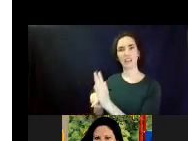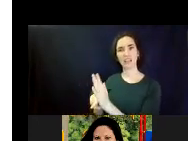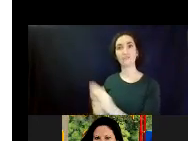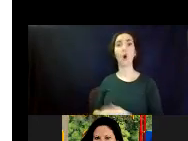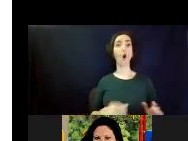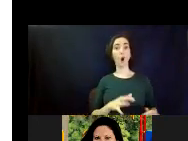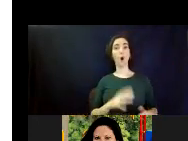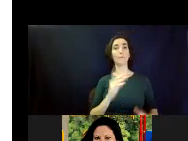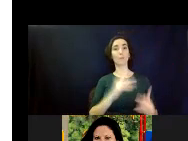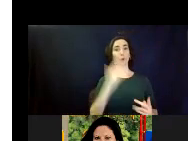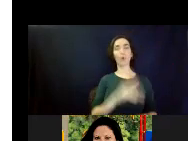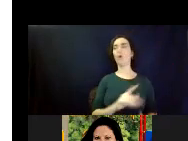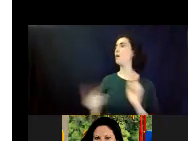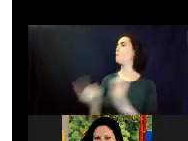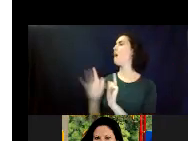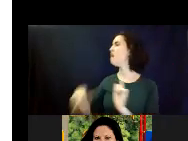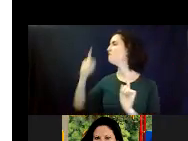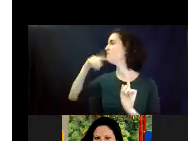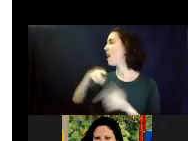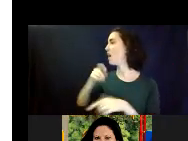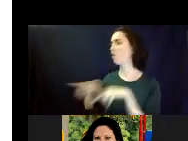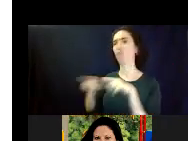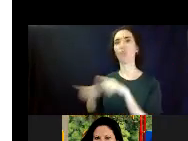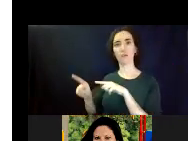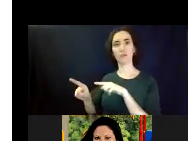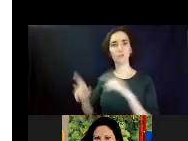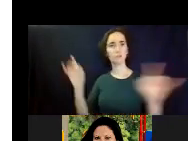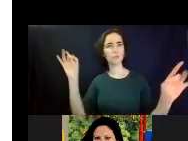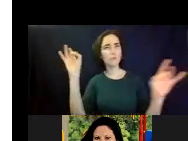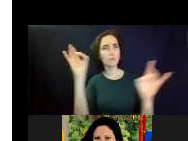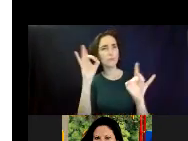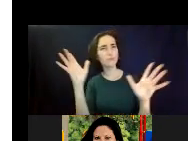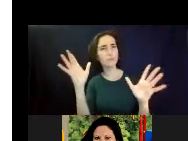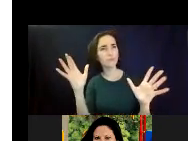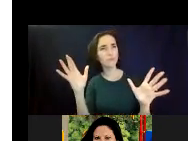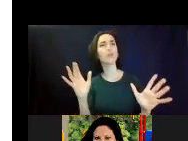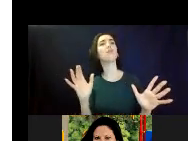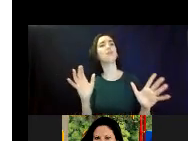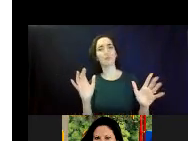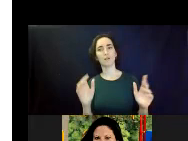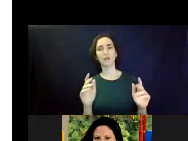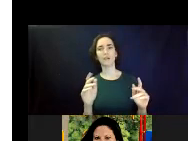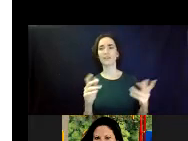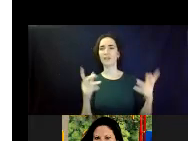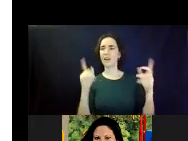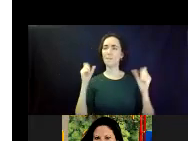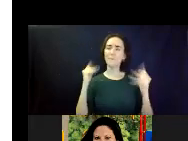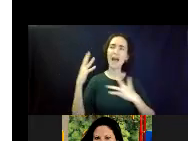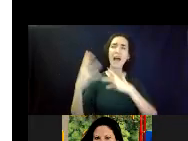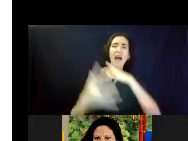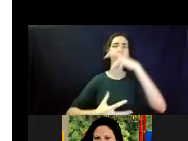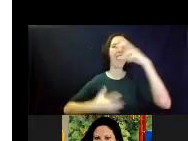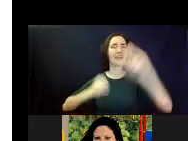faking. Isn't it incredible how you can trace themes of stigma throughout hundreds of years